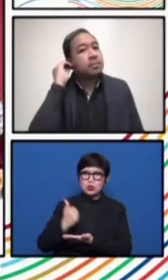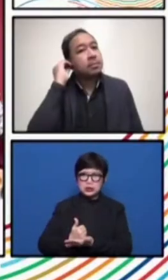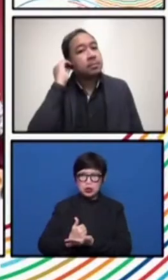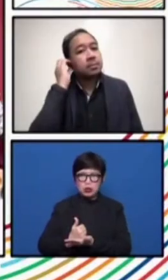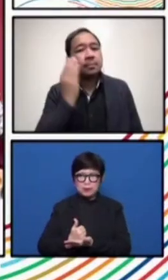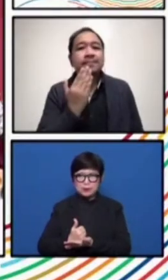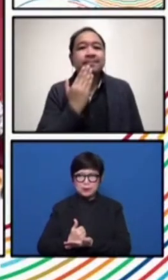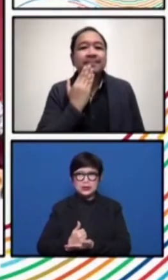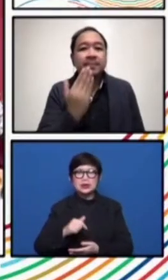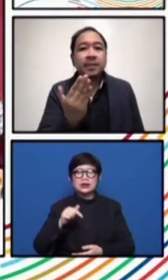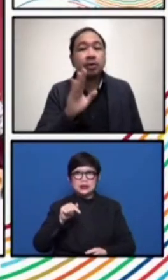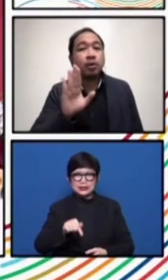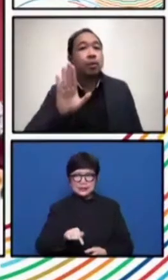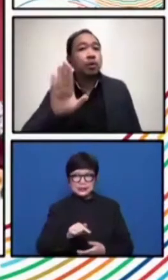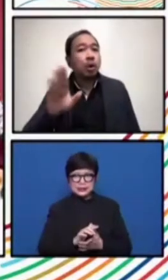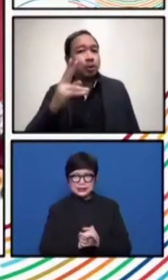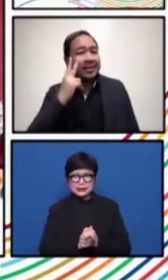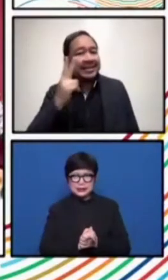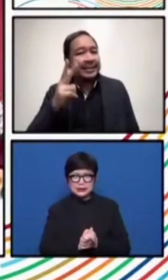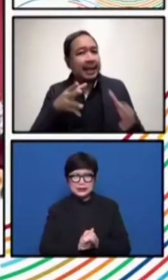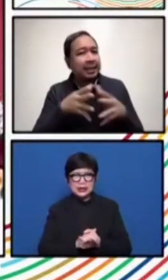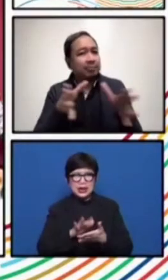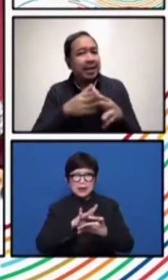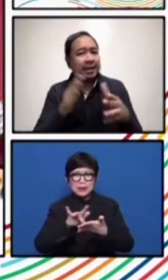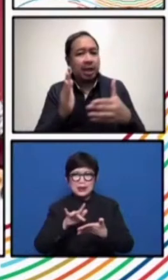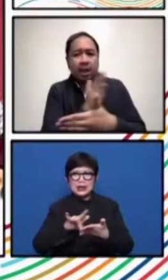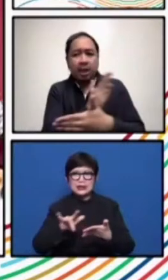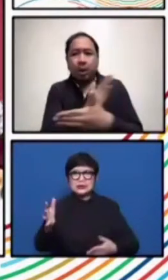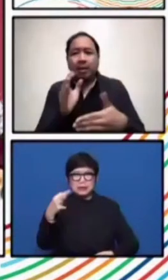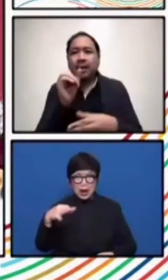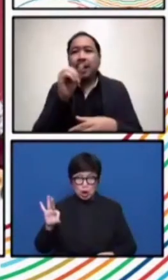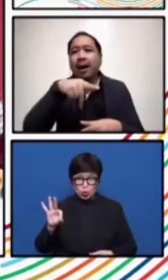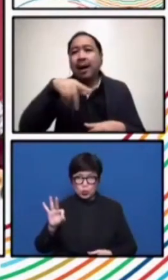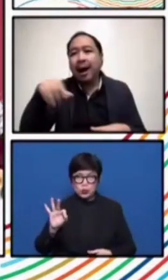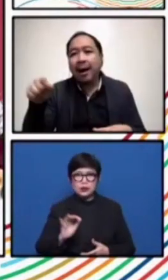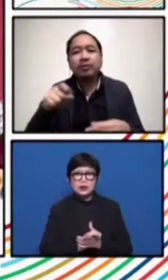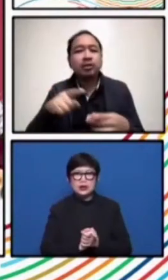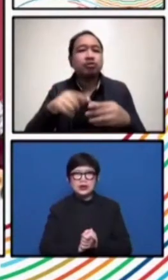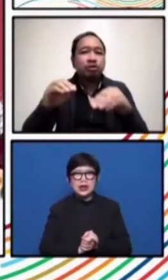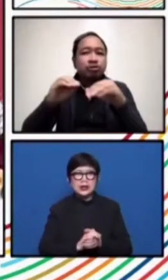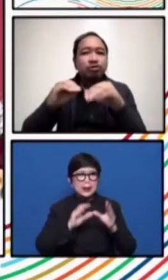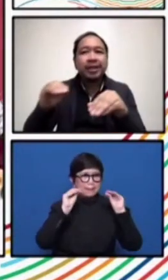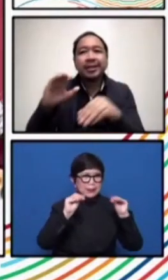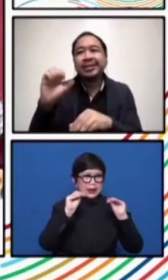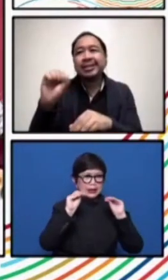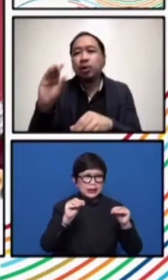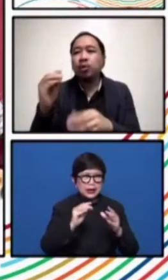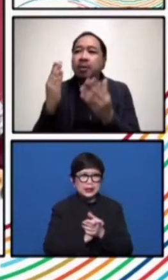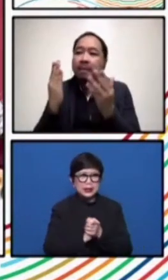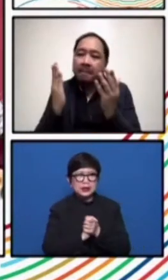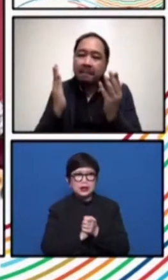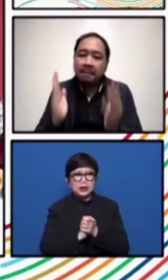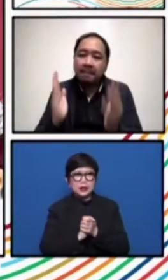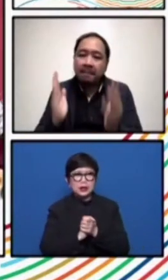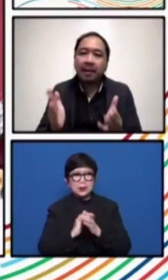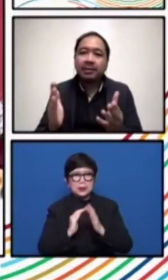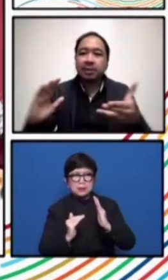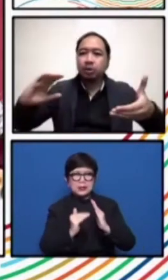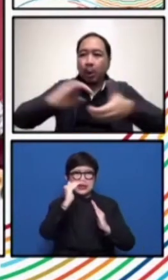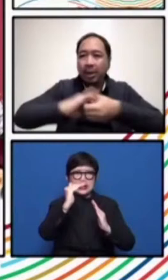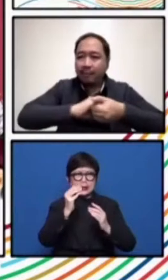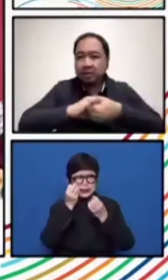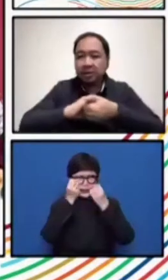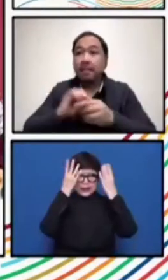technology to outreach with csos awareness and training that need to be better topped and collaborated on and also supported by